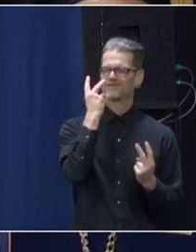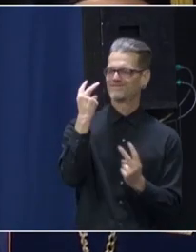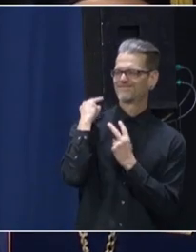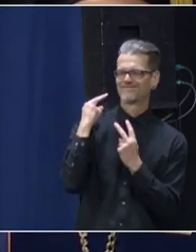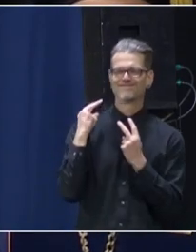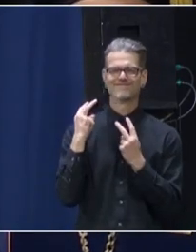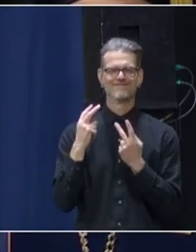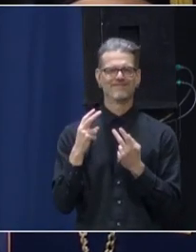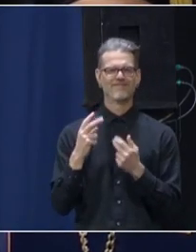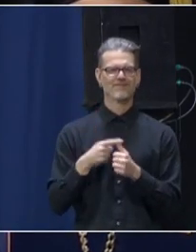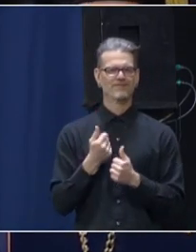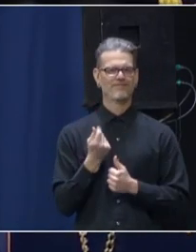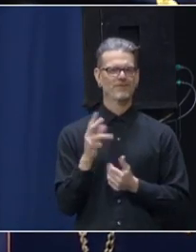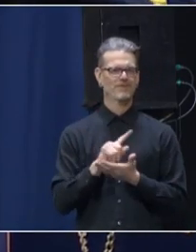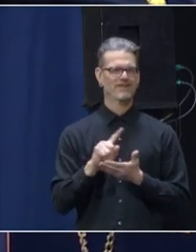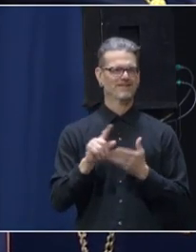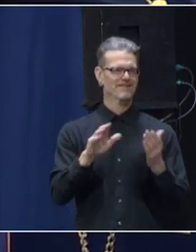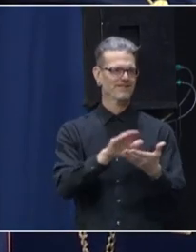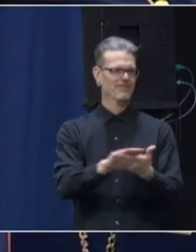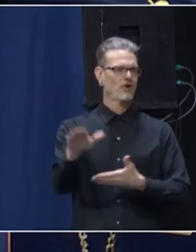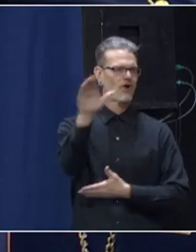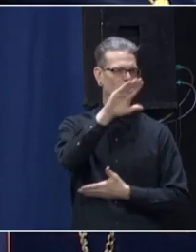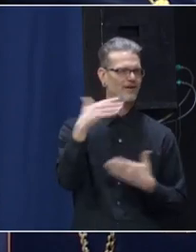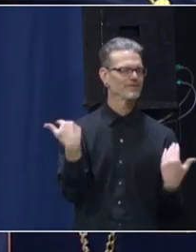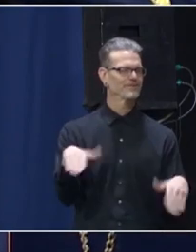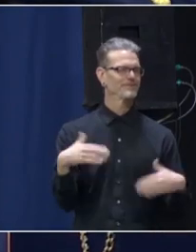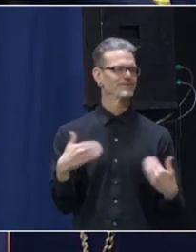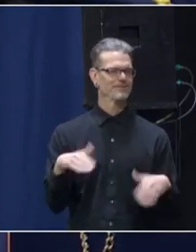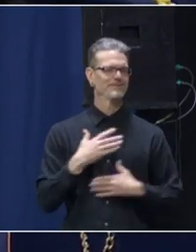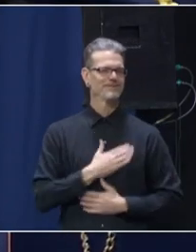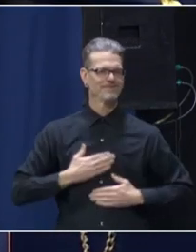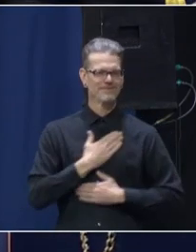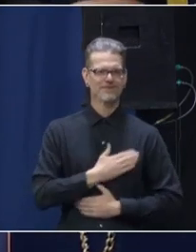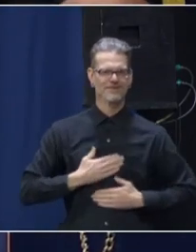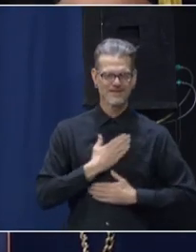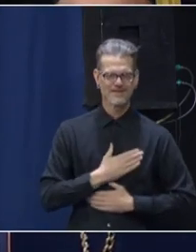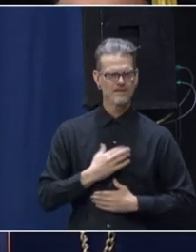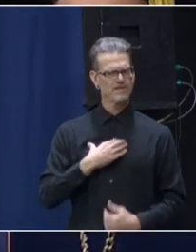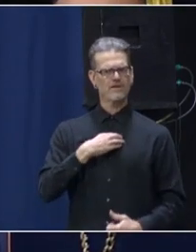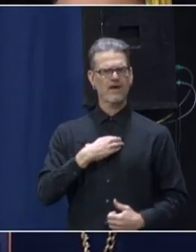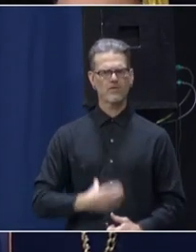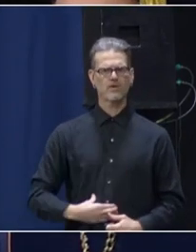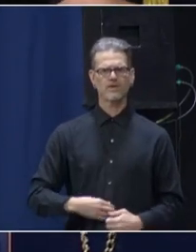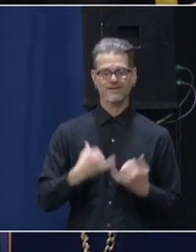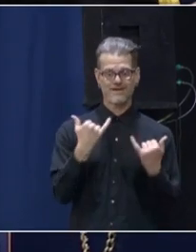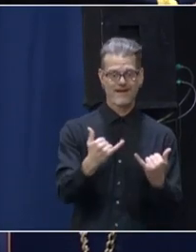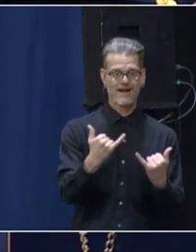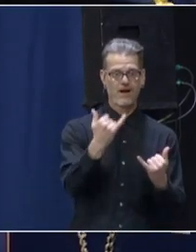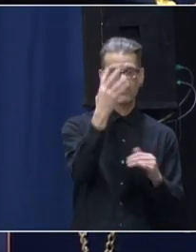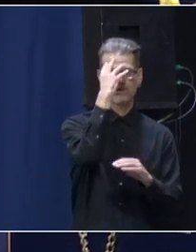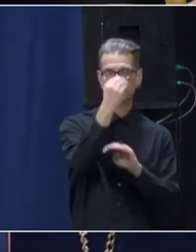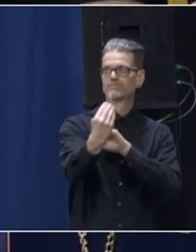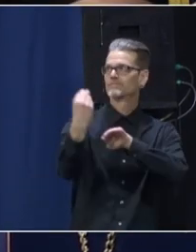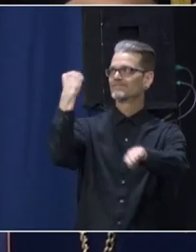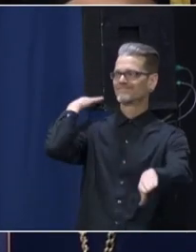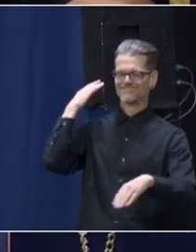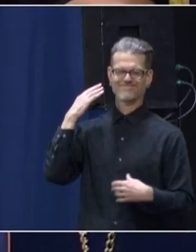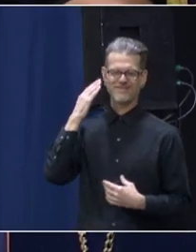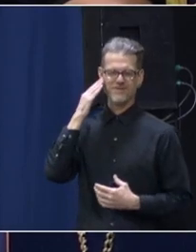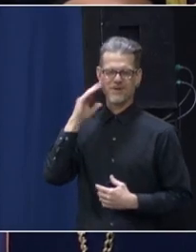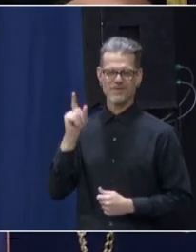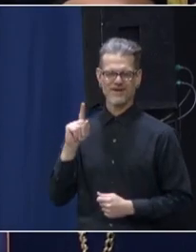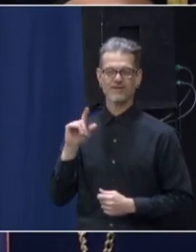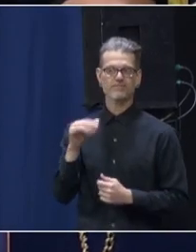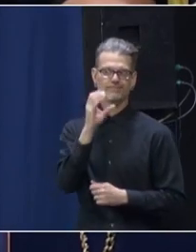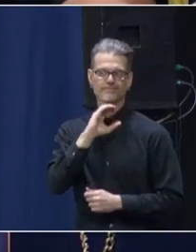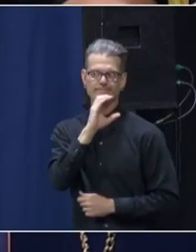first few weeks, and I most certainly laugh at how afraid I was then. I wish I had known then what I know now, mainly where the dining halls are, but